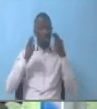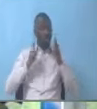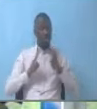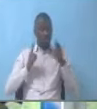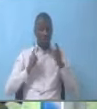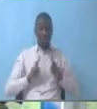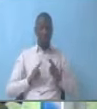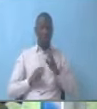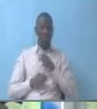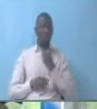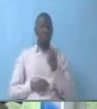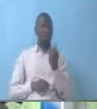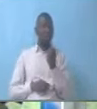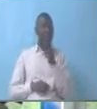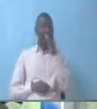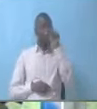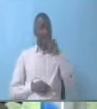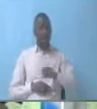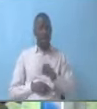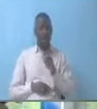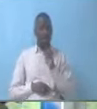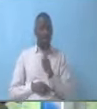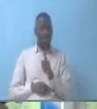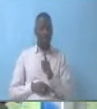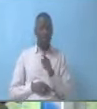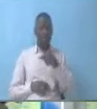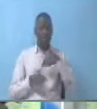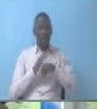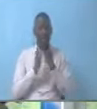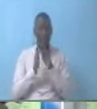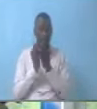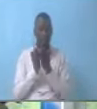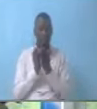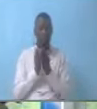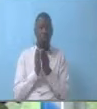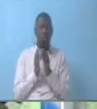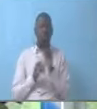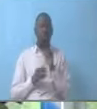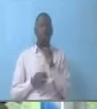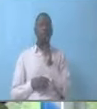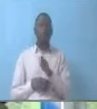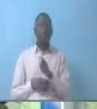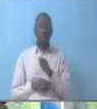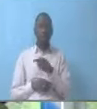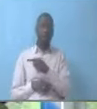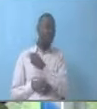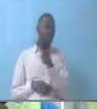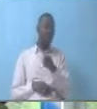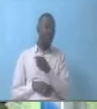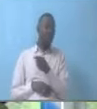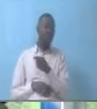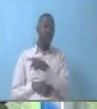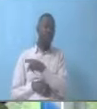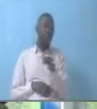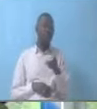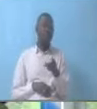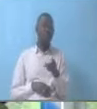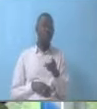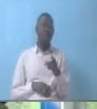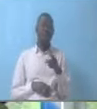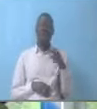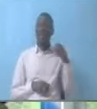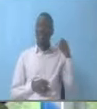bad. In the books, they were terrible or even worse in